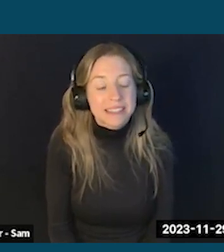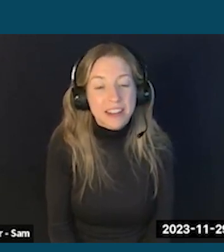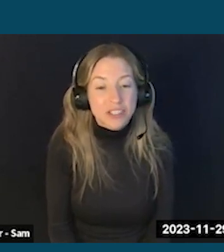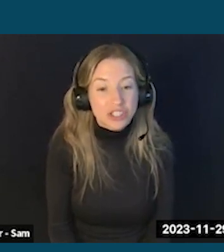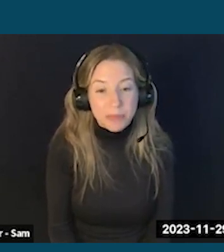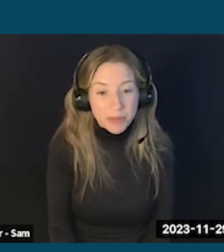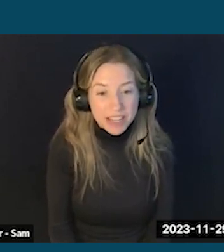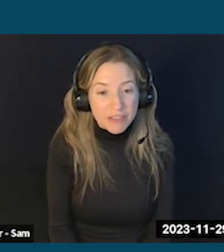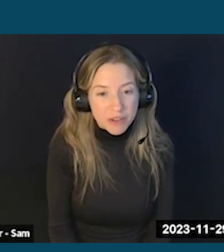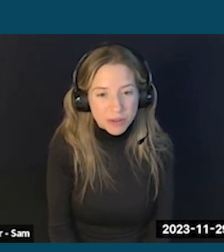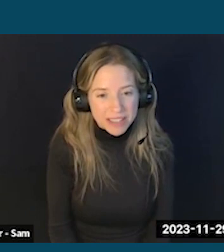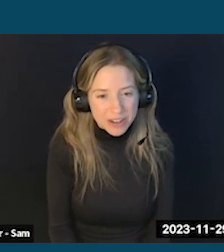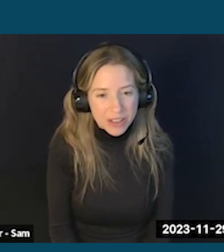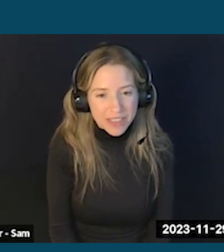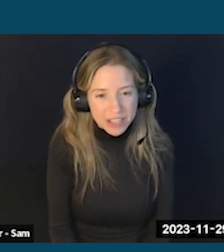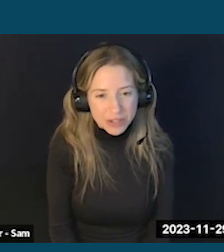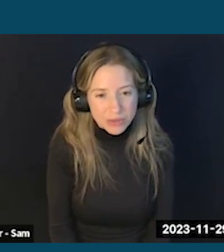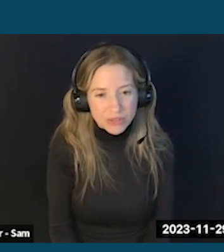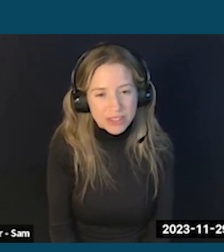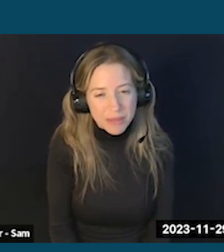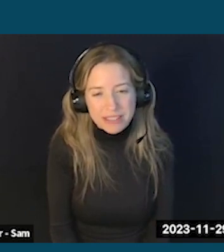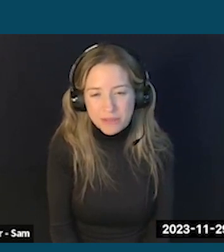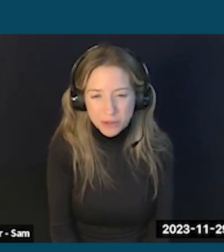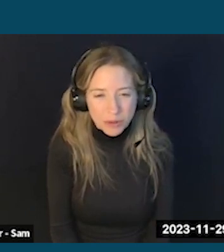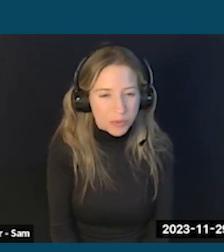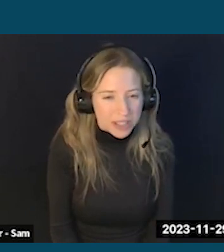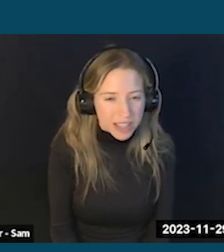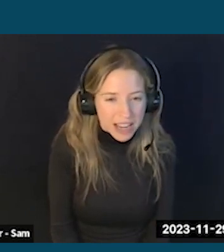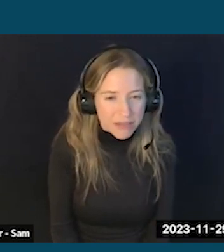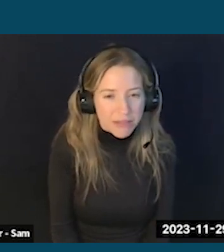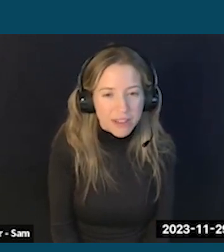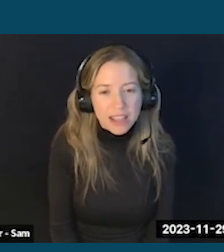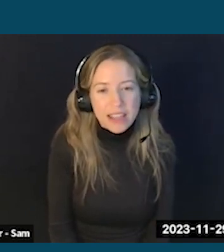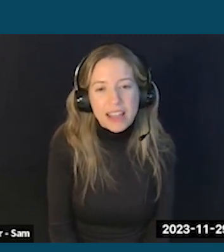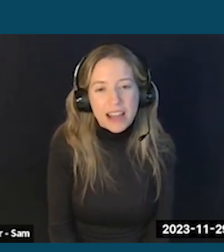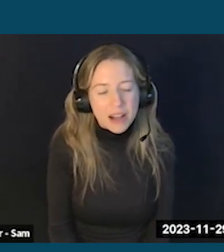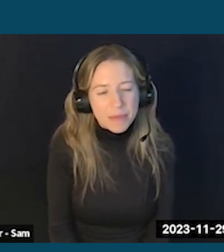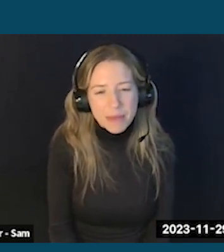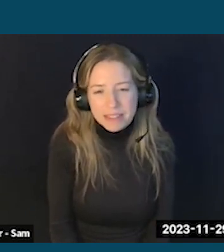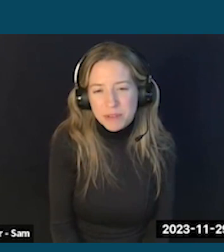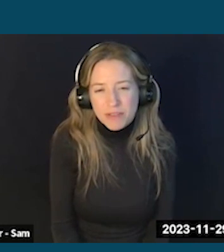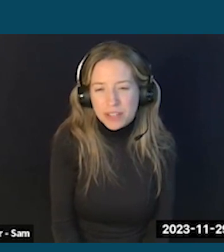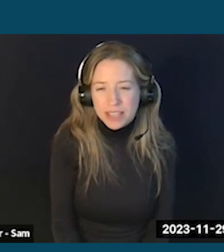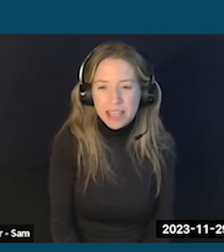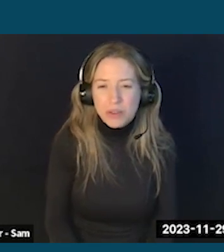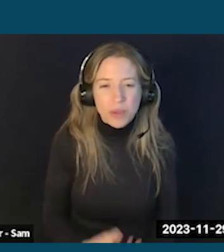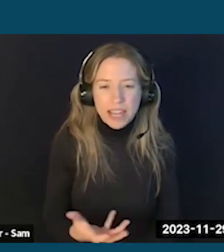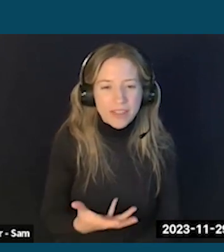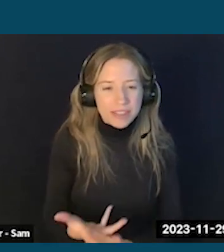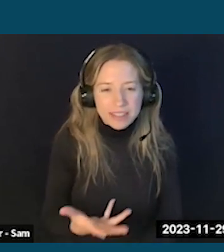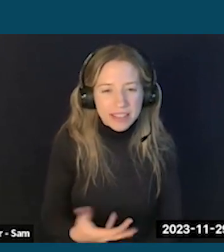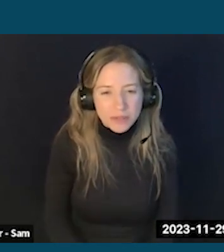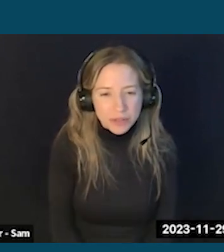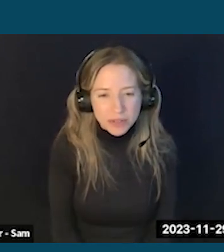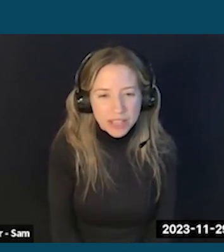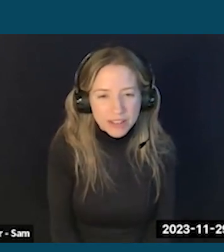know, instead of just jumping right in and focusing on all of the issues, it makes it feel more real life. It makes me feel like we can